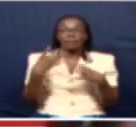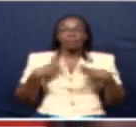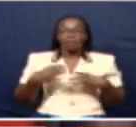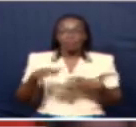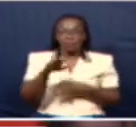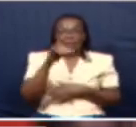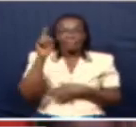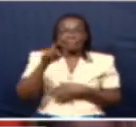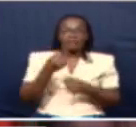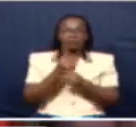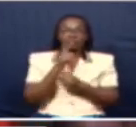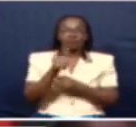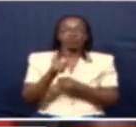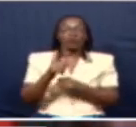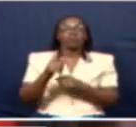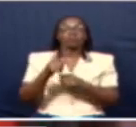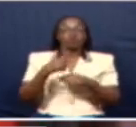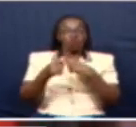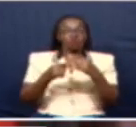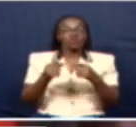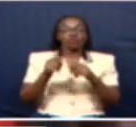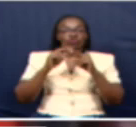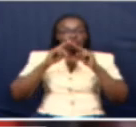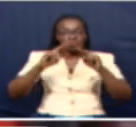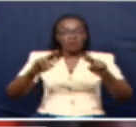ensure that they continue to preach peace, be peaceful with